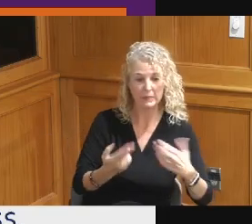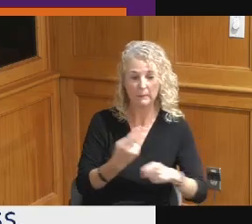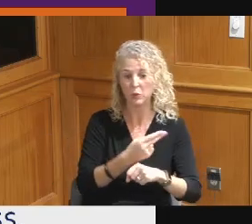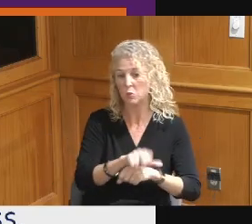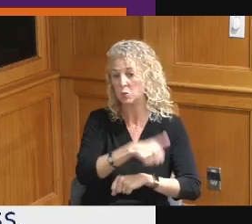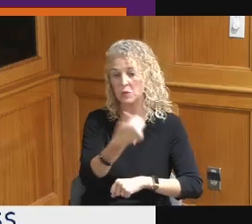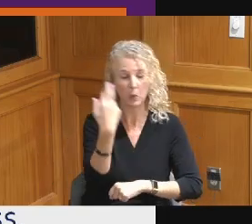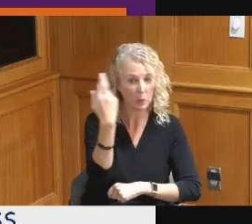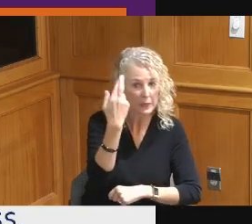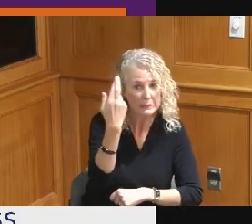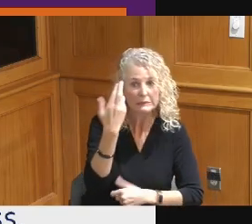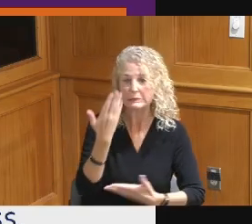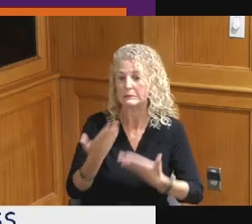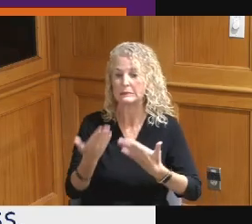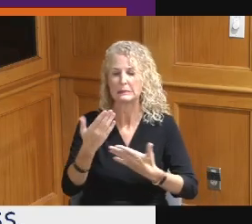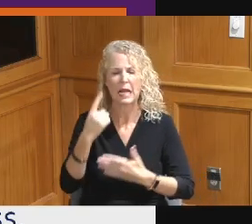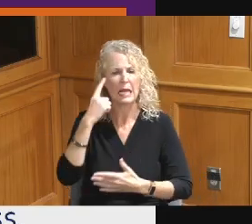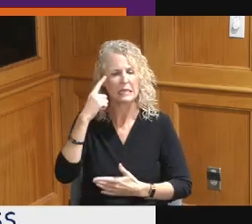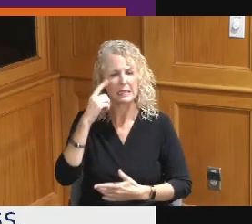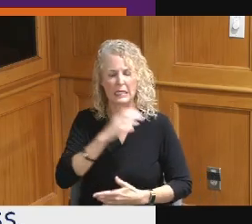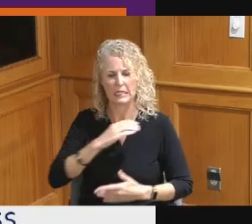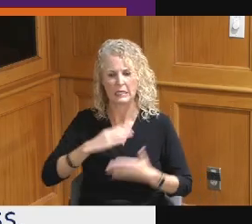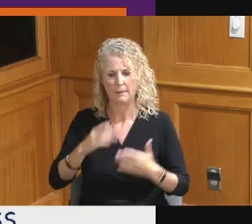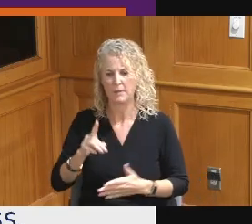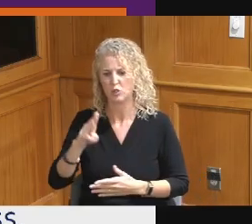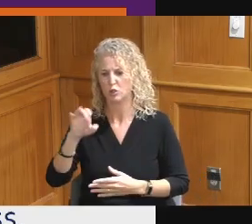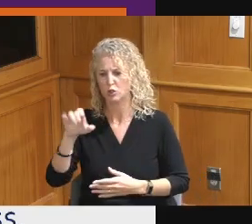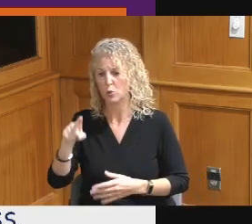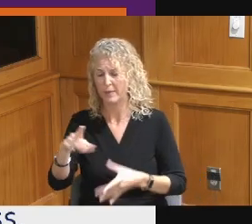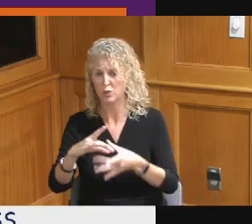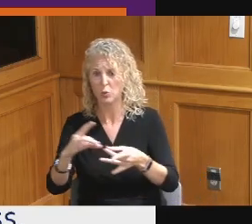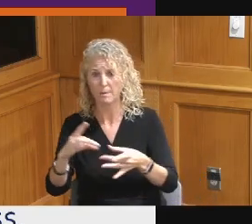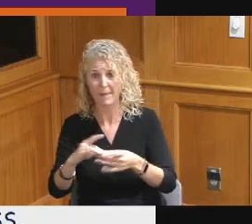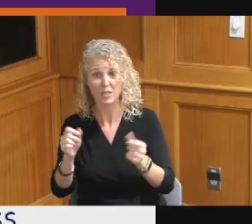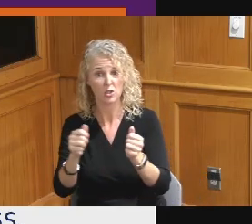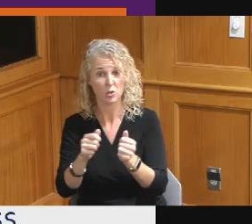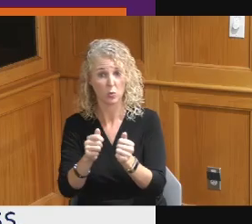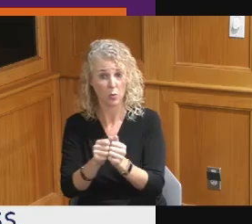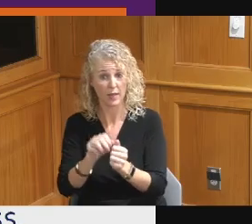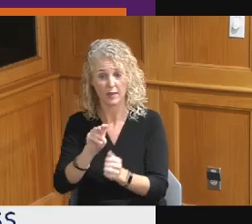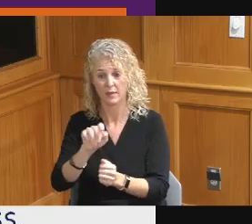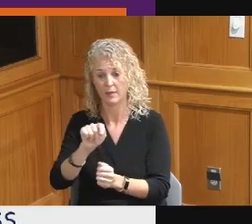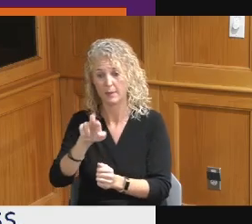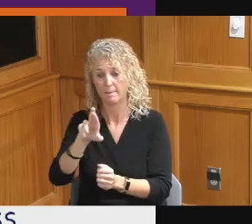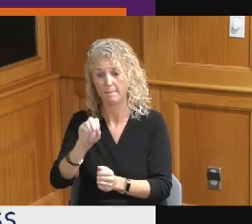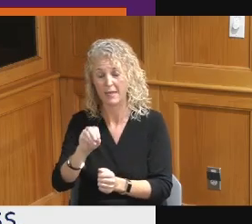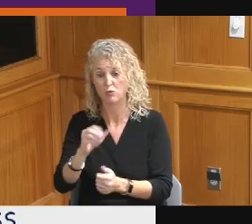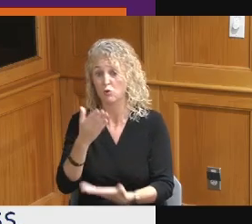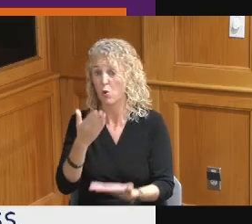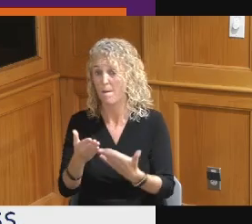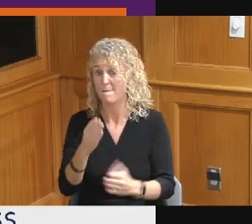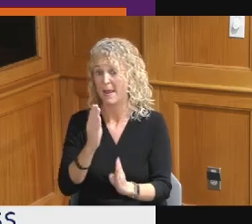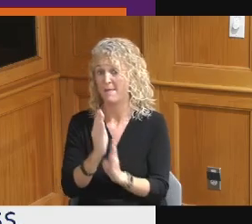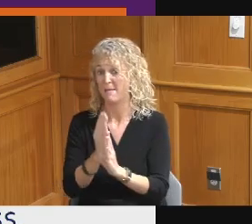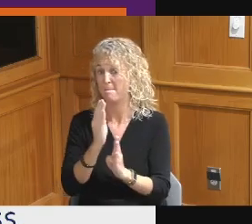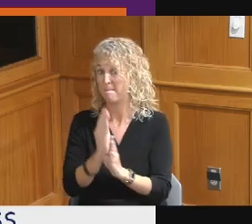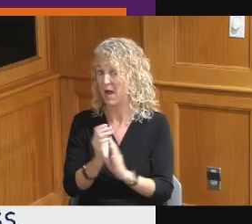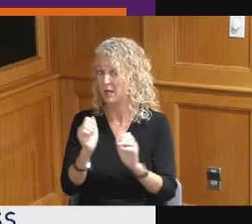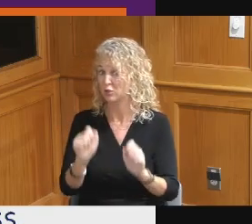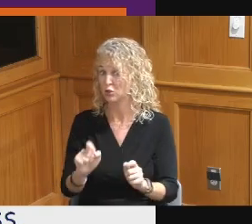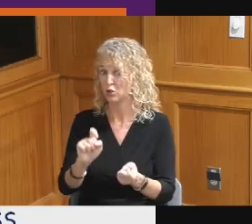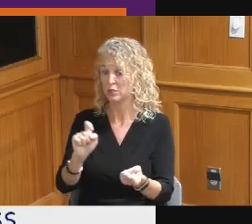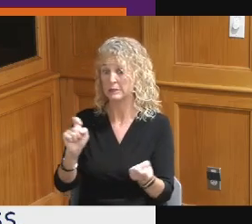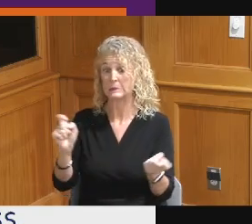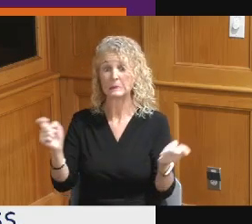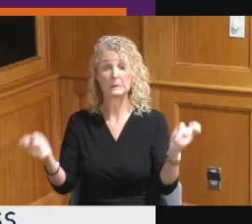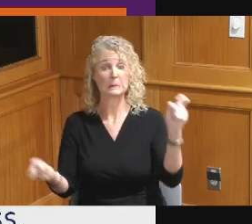I think Commissioner Dumas made a referral to us to Metro around the possibilities of a repurposed buses, which is a really interesting idea. We got a lot